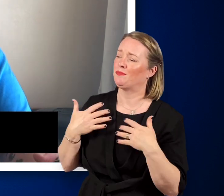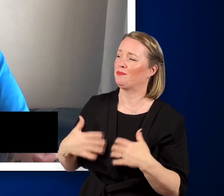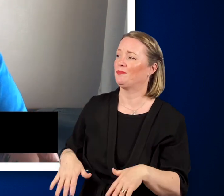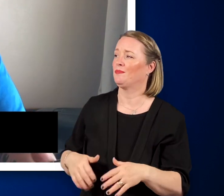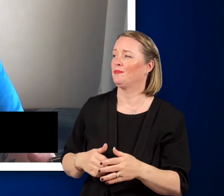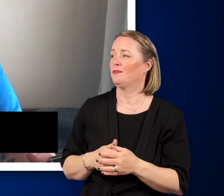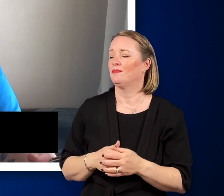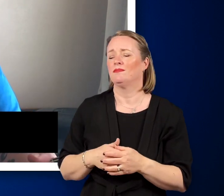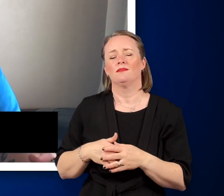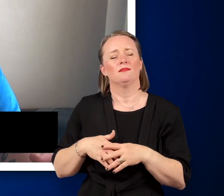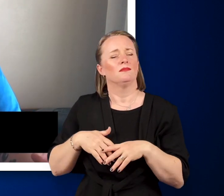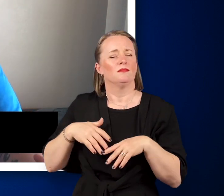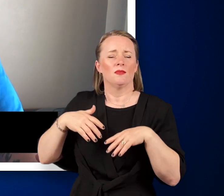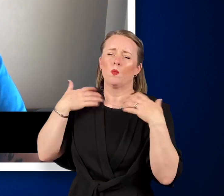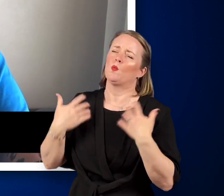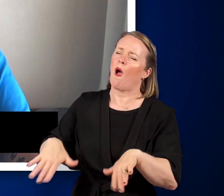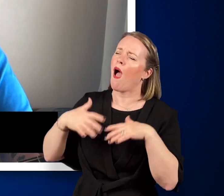grace,